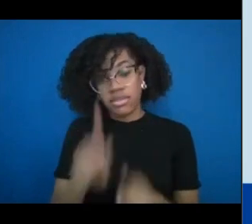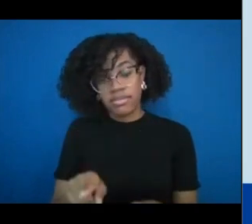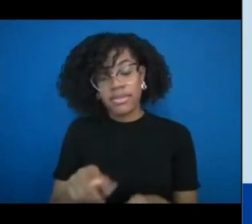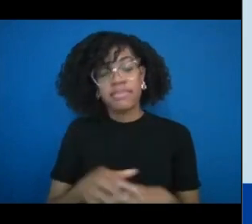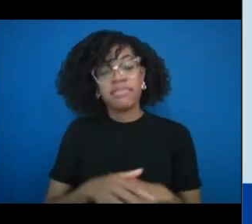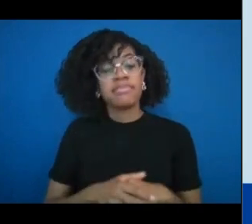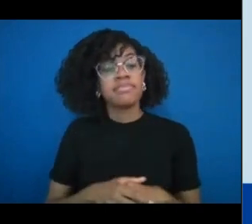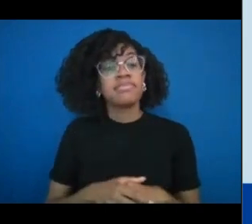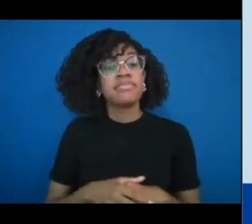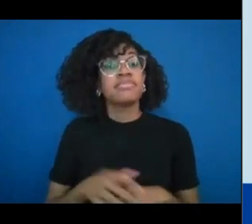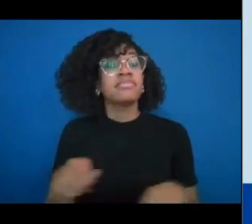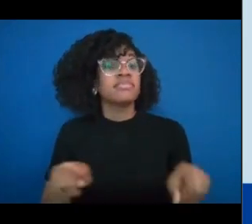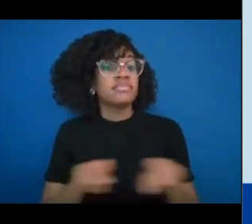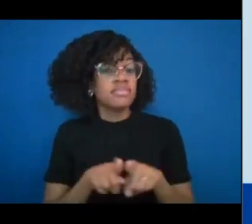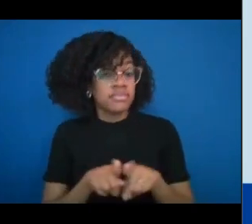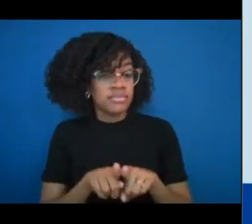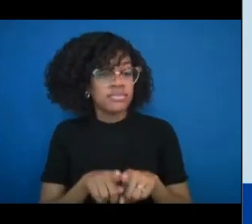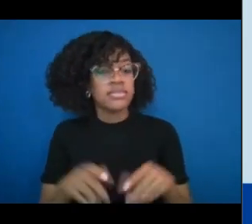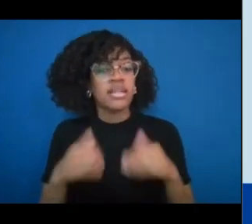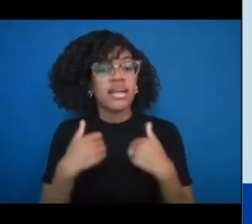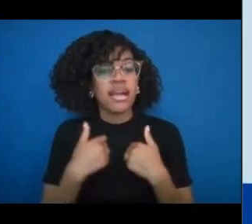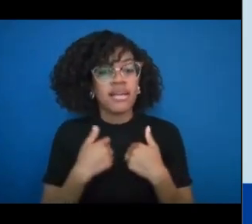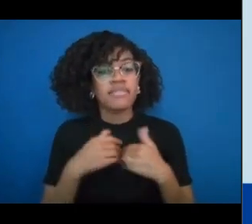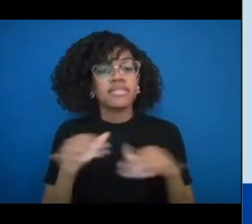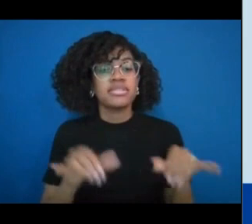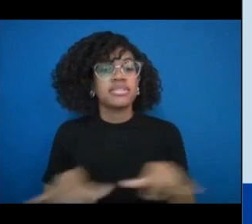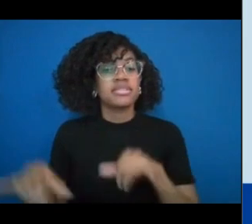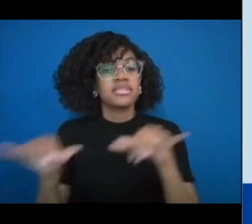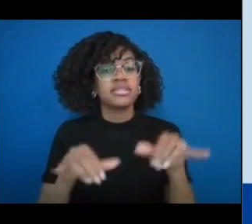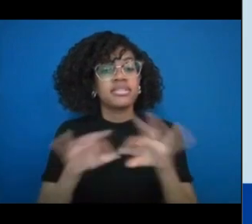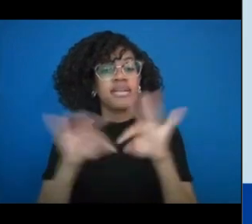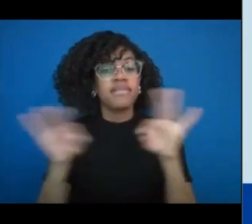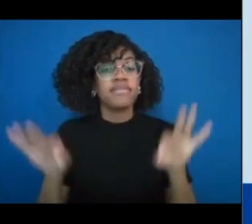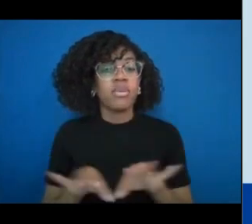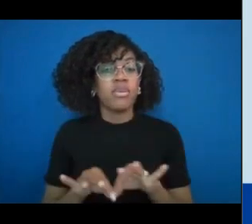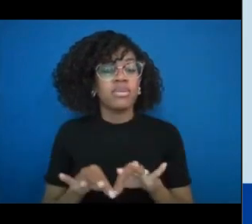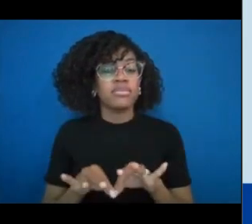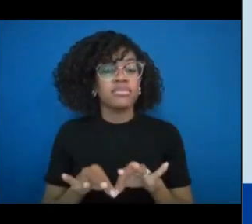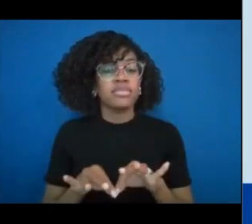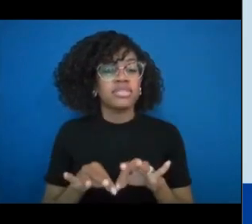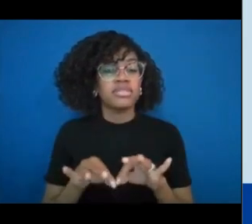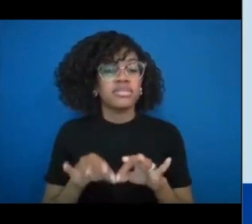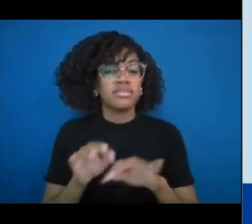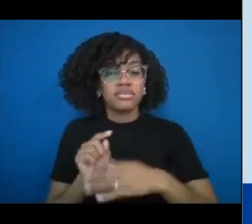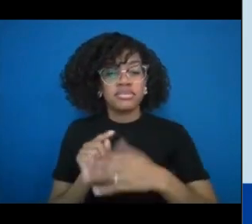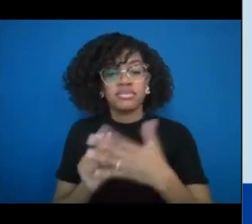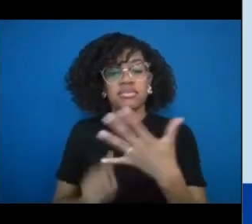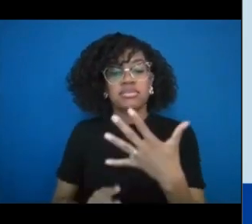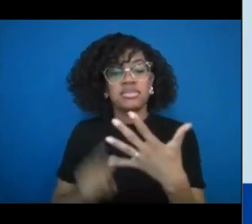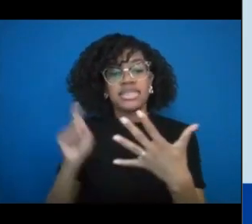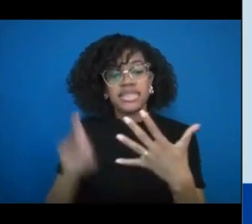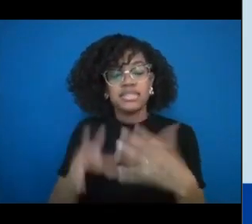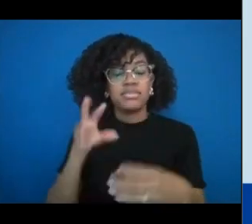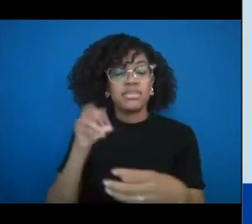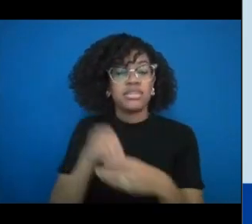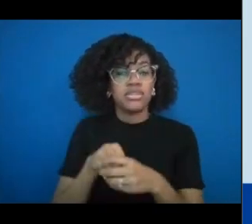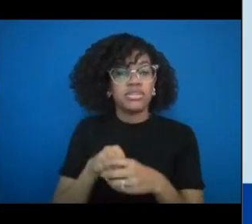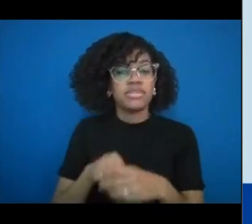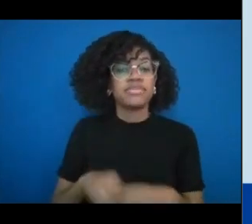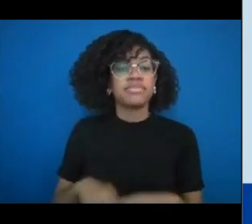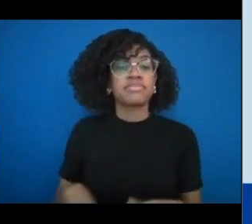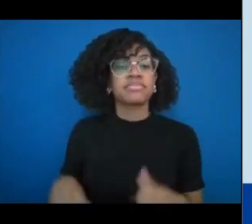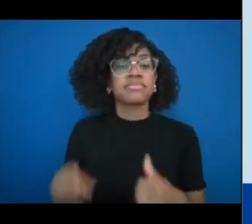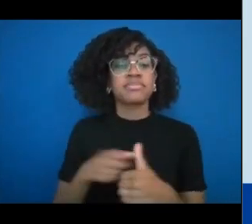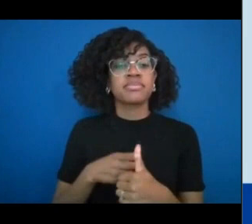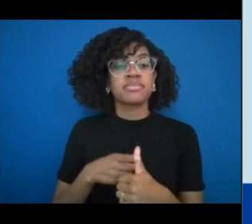Additionally, there are a set of standard forms that need to be included. That's